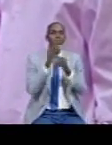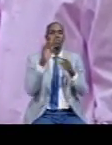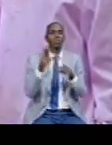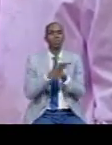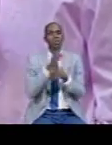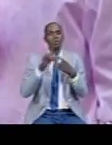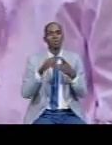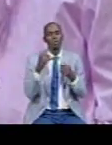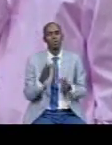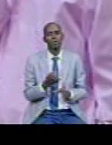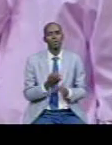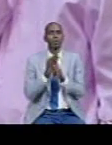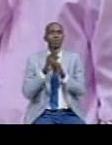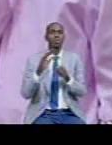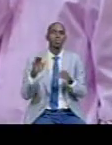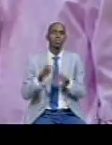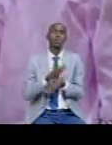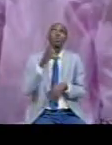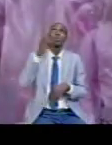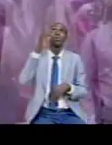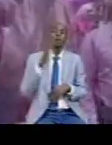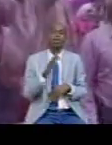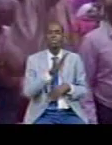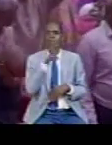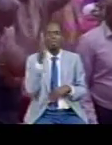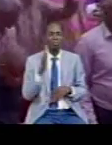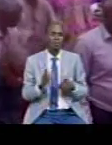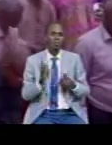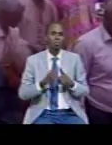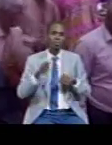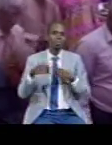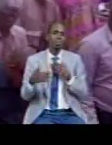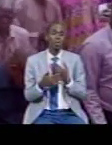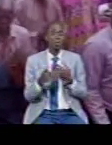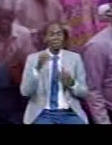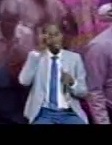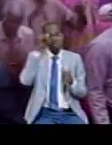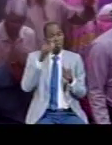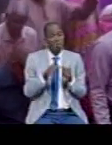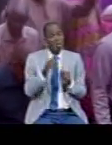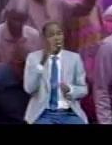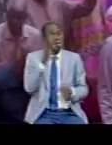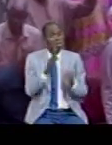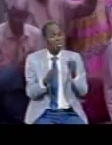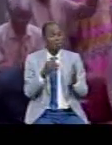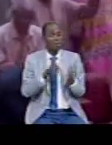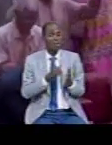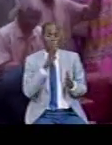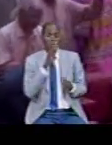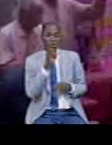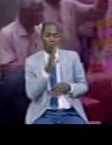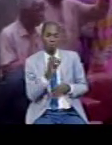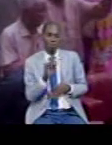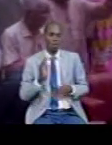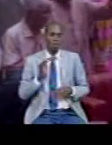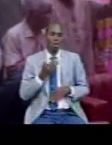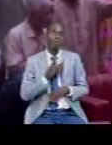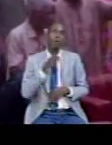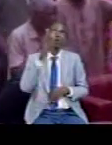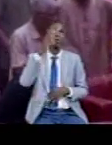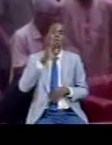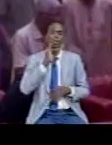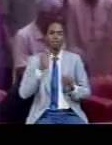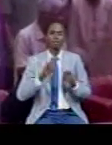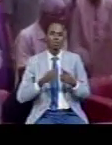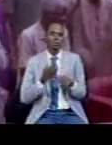decide never to go back. Remember, if it be so, our God is able to deliver us.